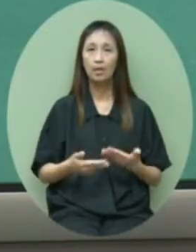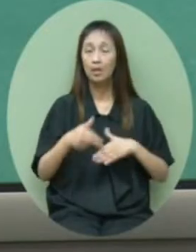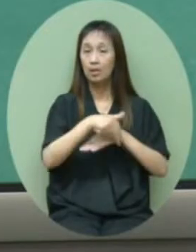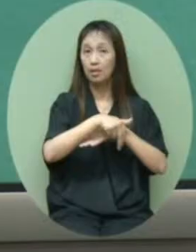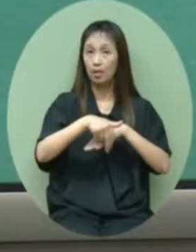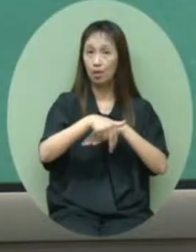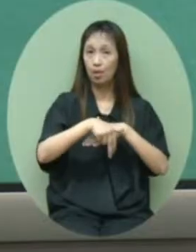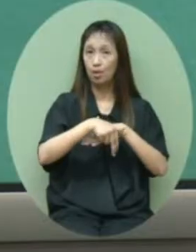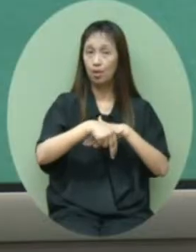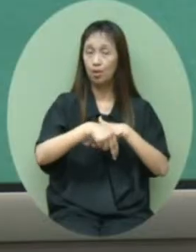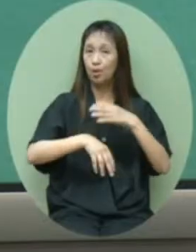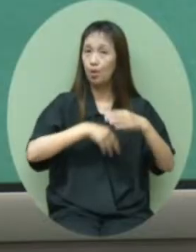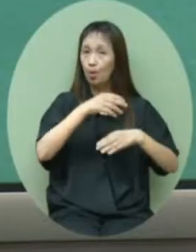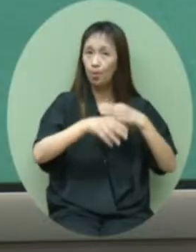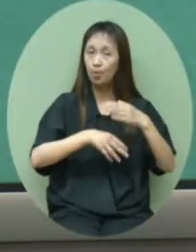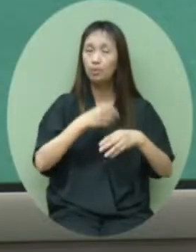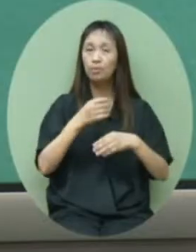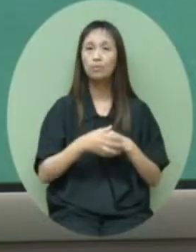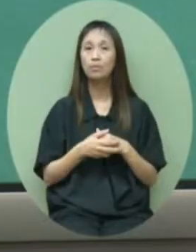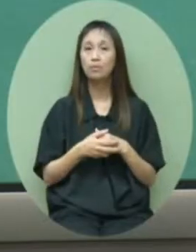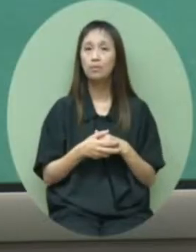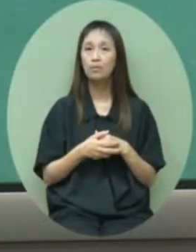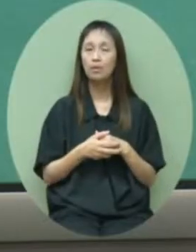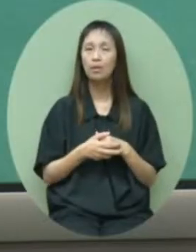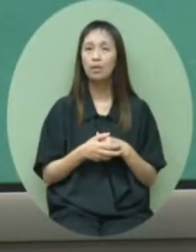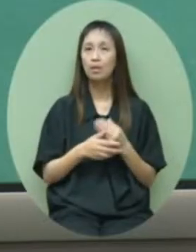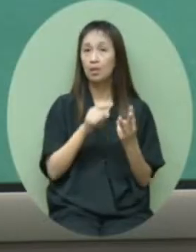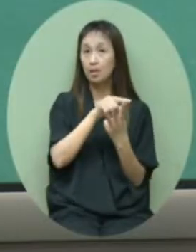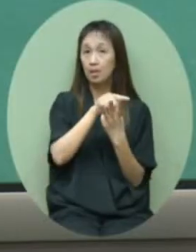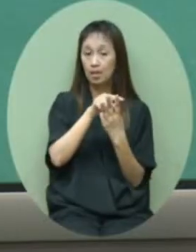10 actions to the relevant bureaus and departments to implement.